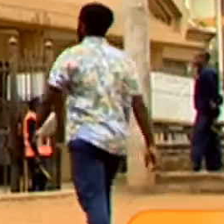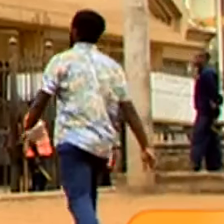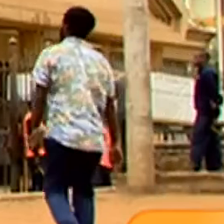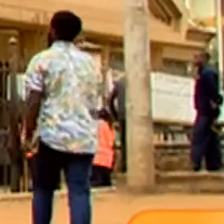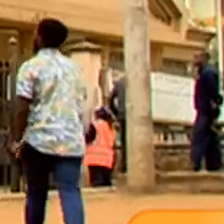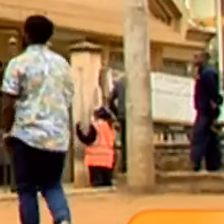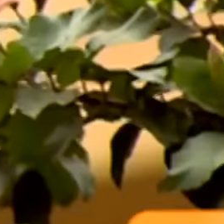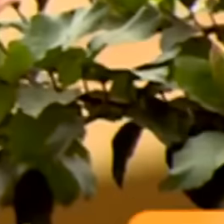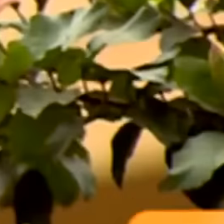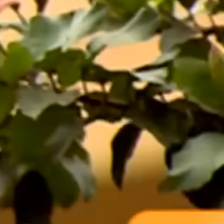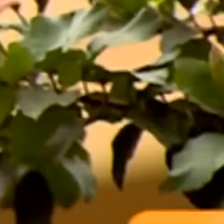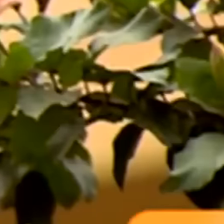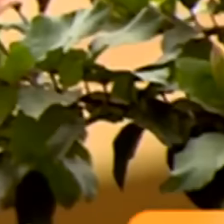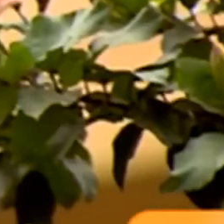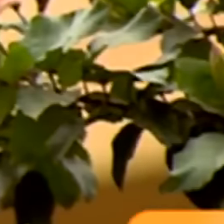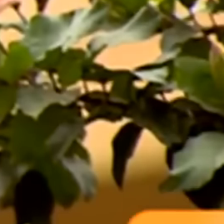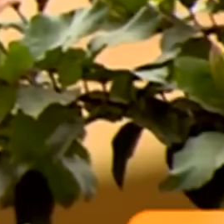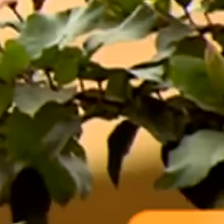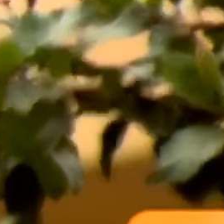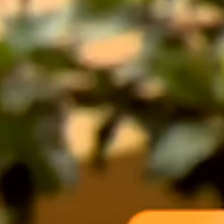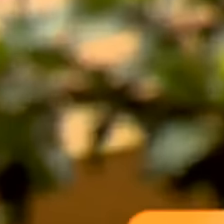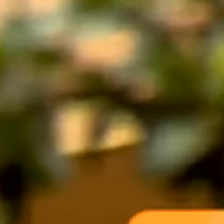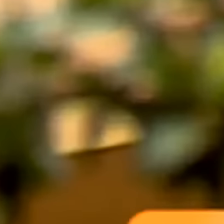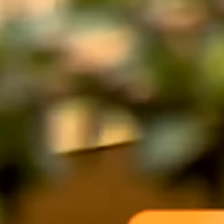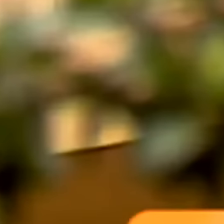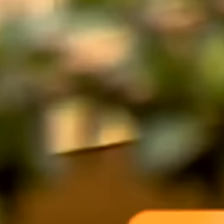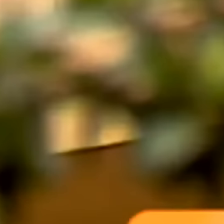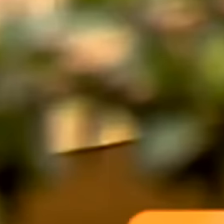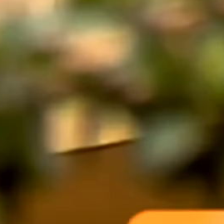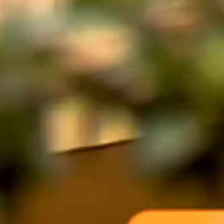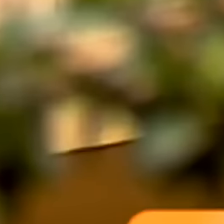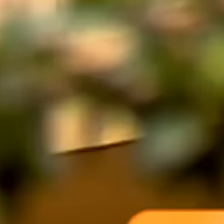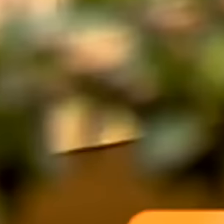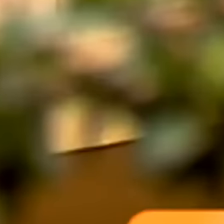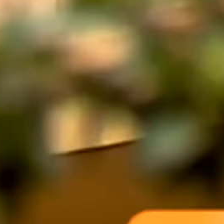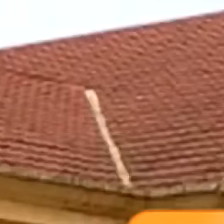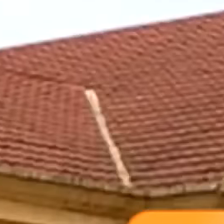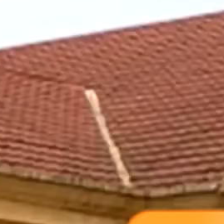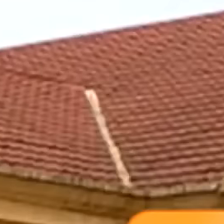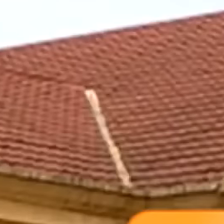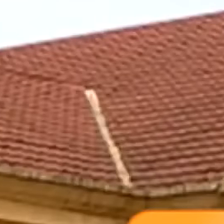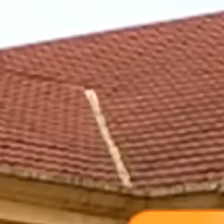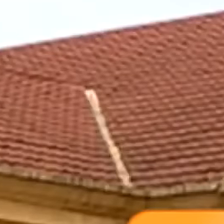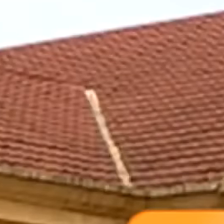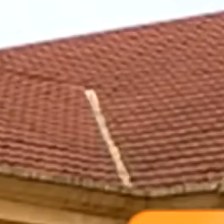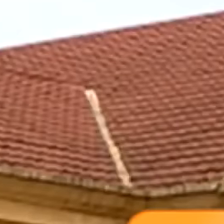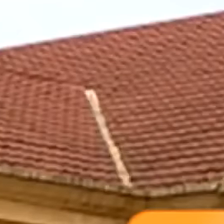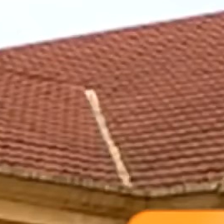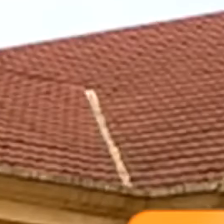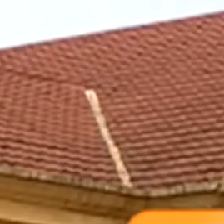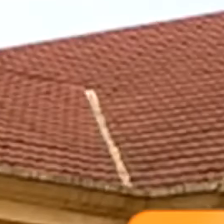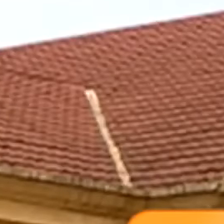Submissions are highlighted on the 16th May 2024. Seth Olale, Citizen TV.